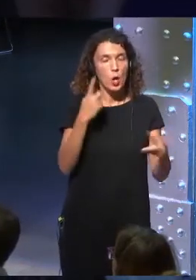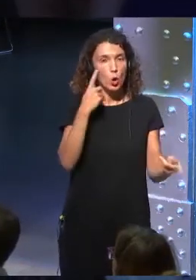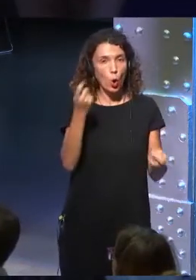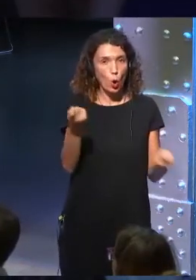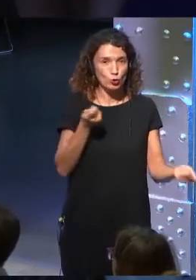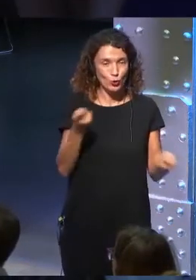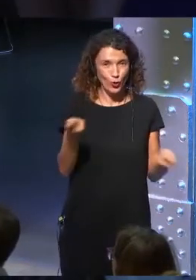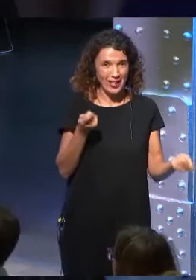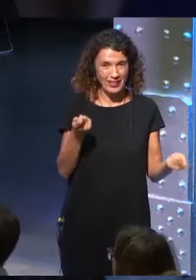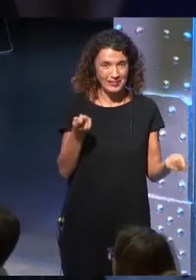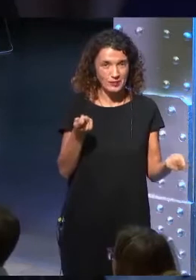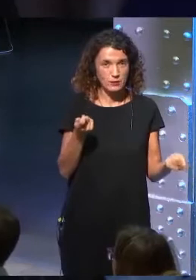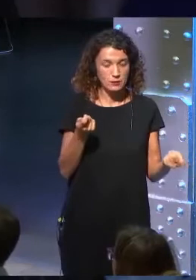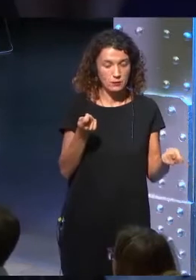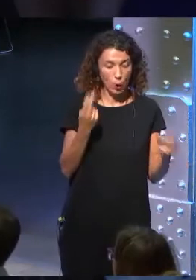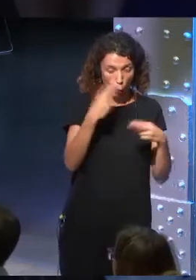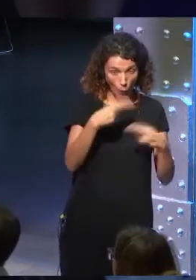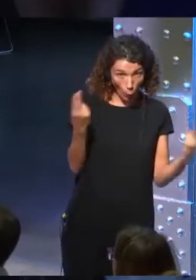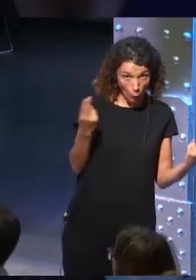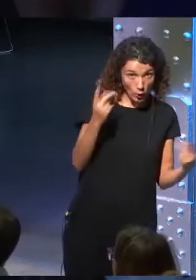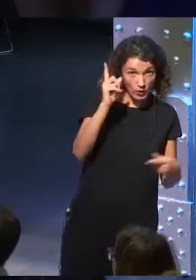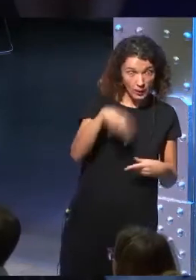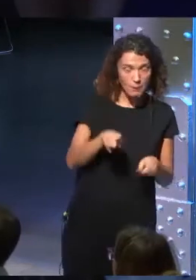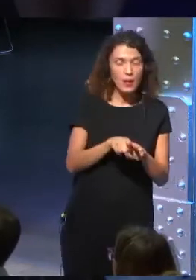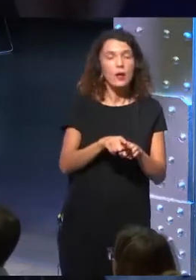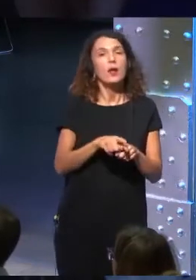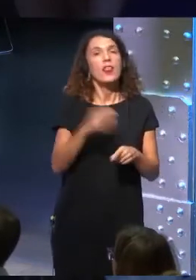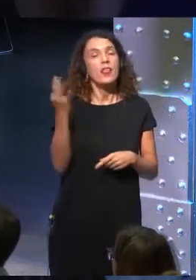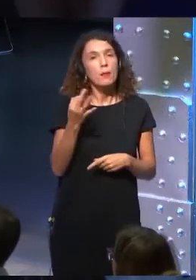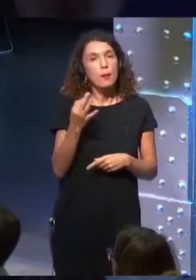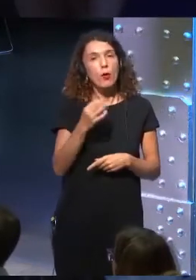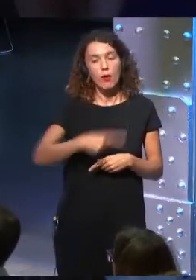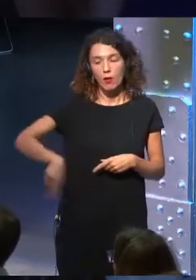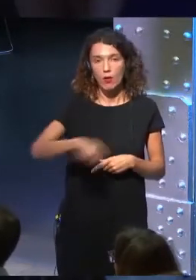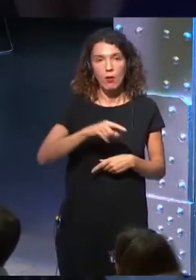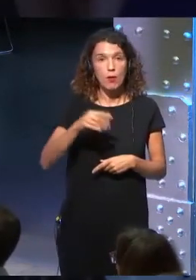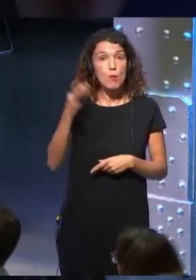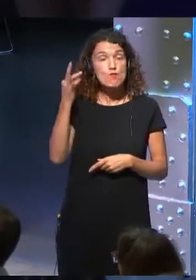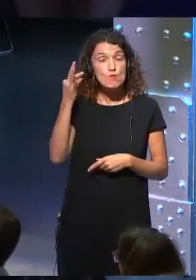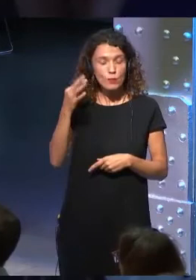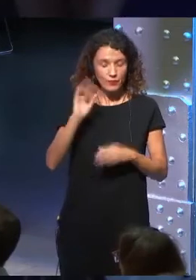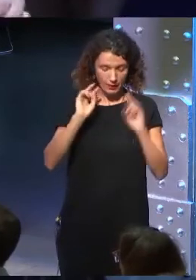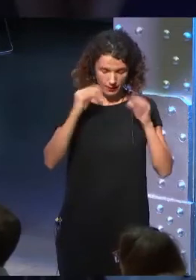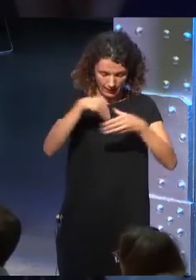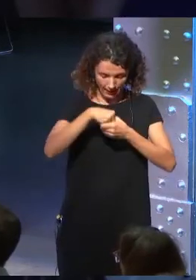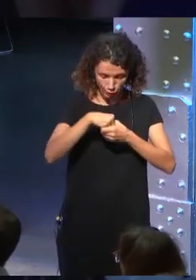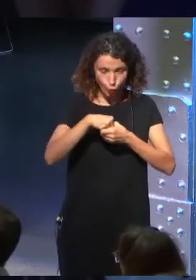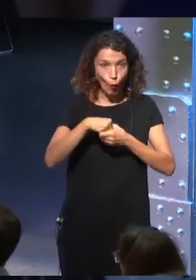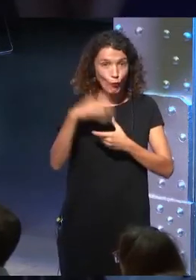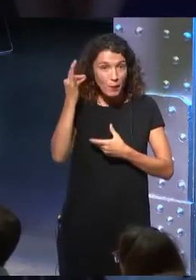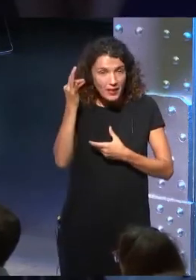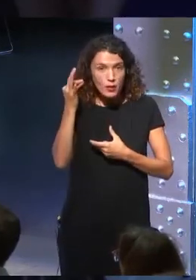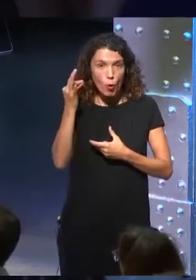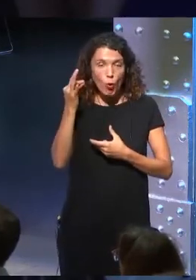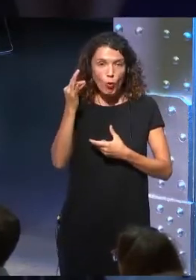utterance and learning to silence the female of the species in the process. The